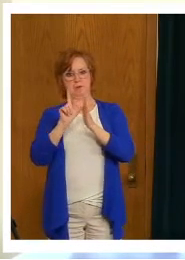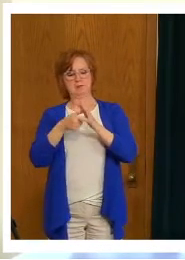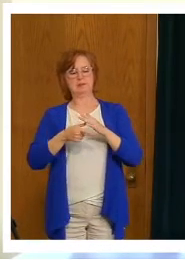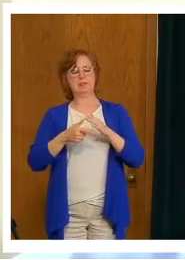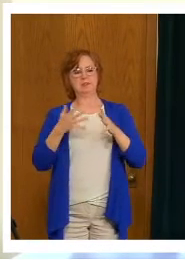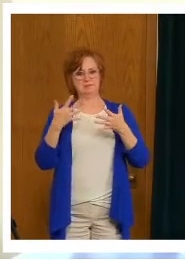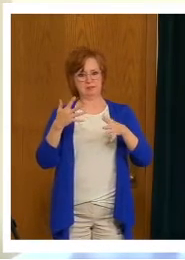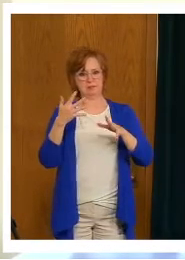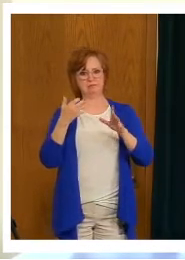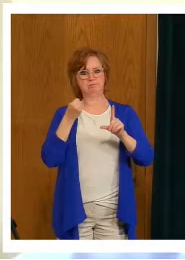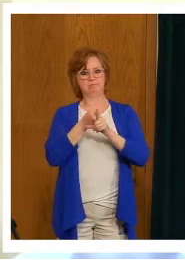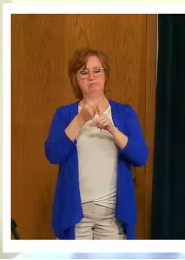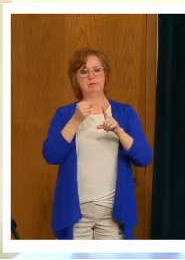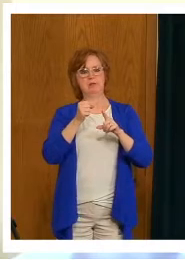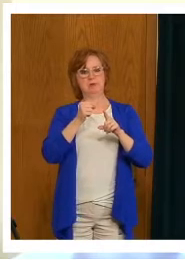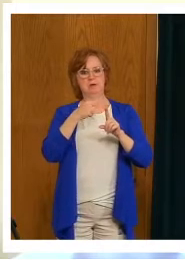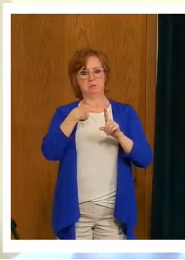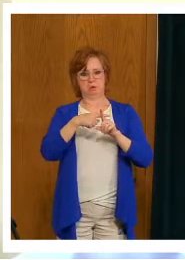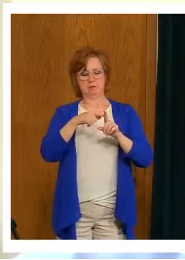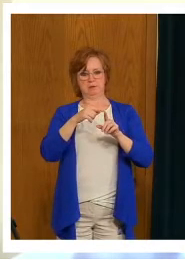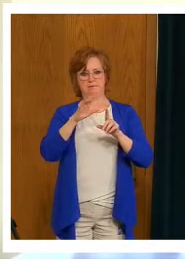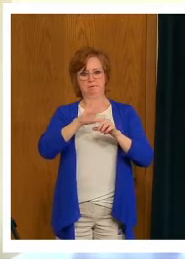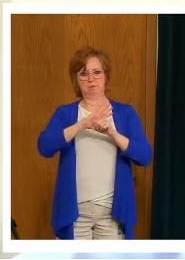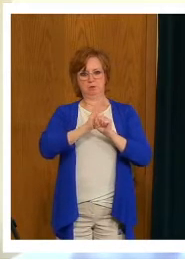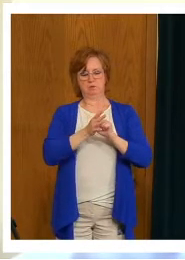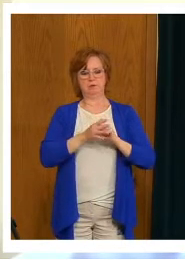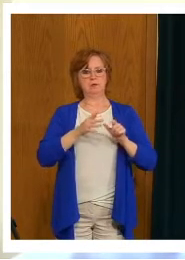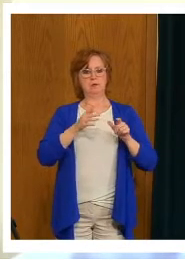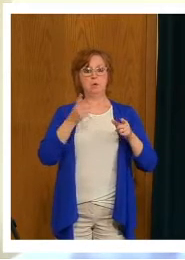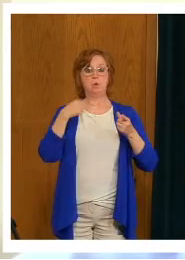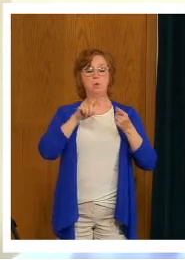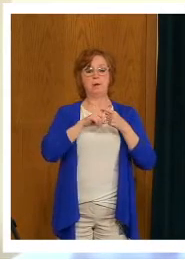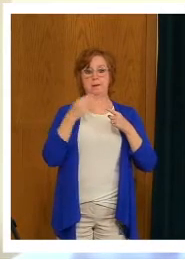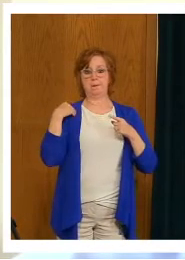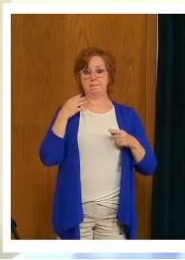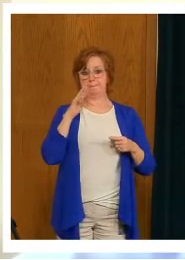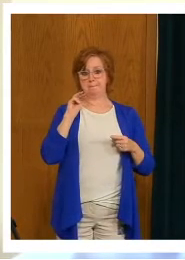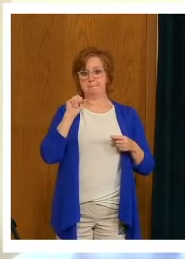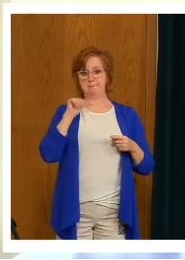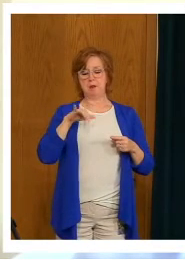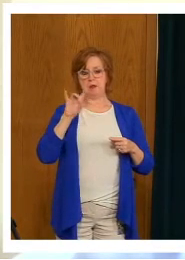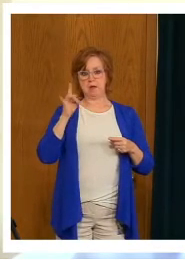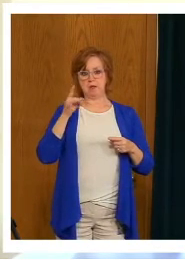of this analysis was done up to May 8th. This is based on